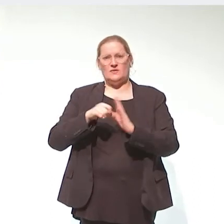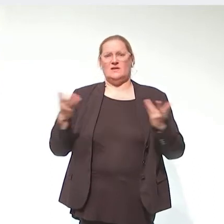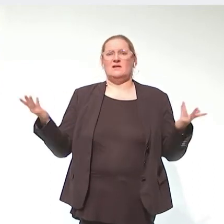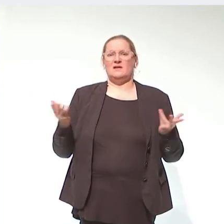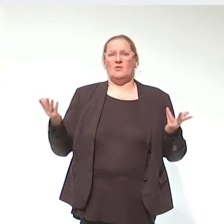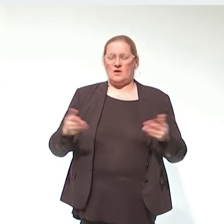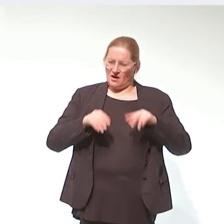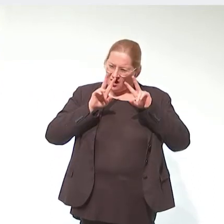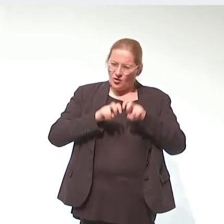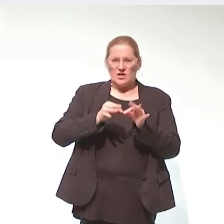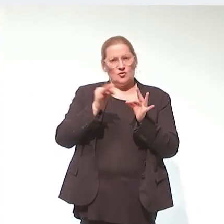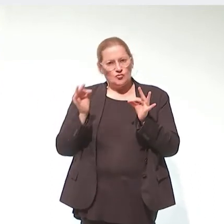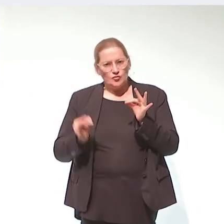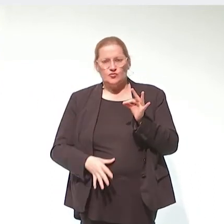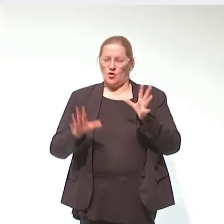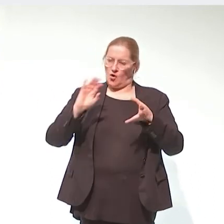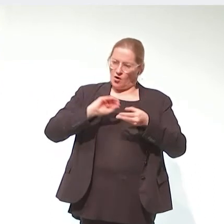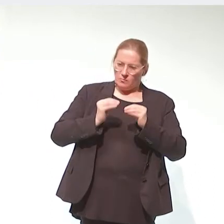has prioritized